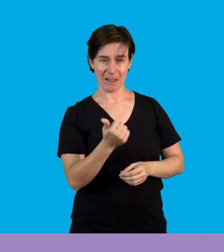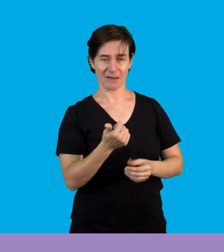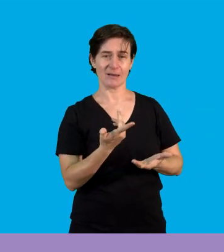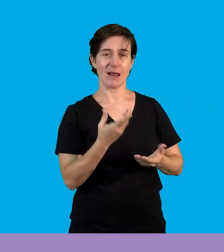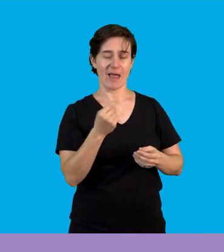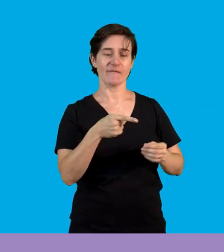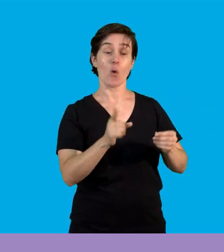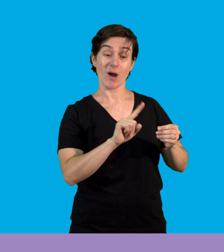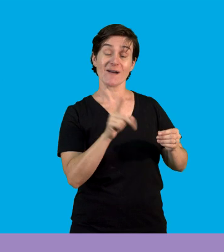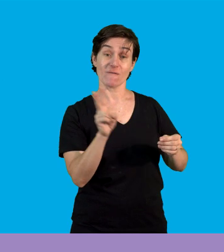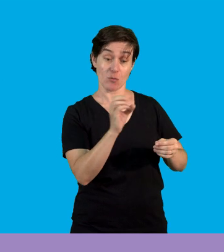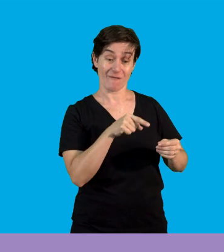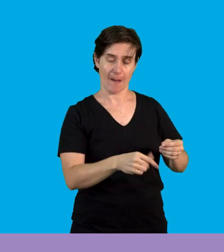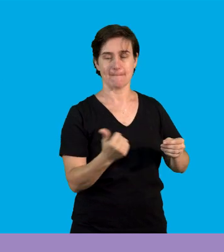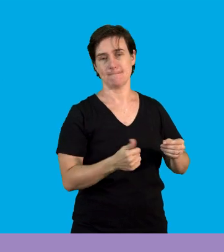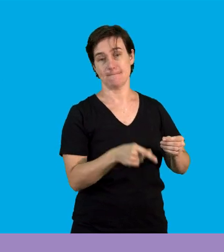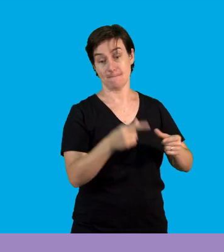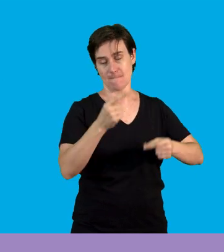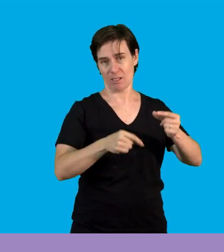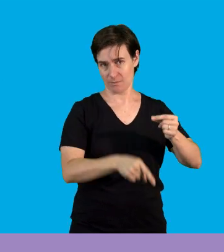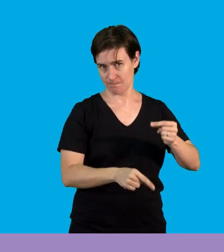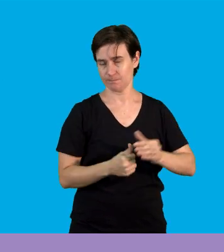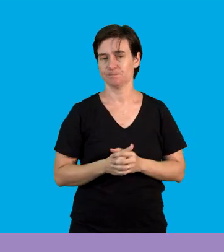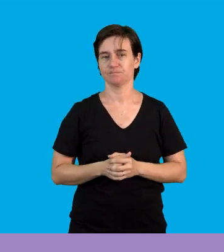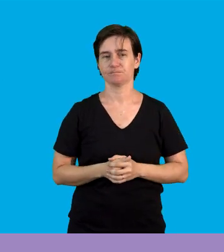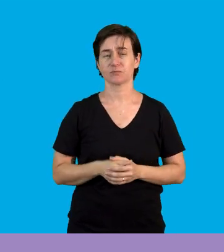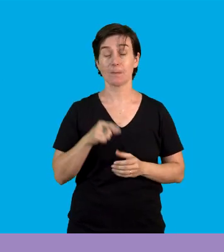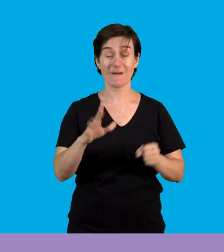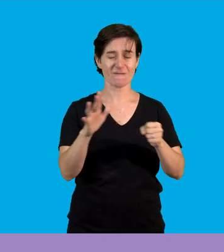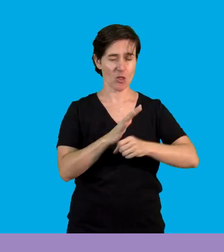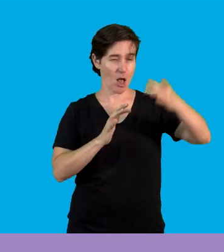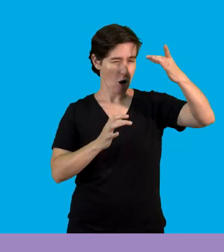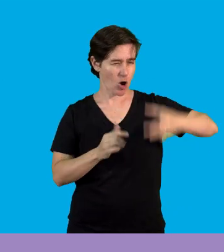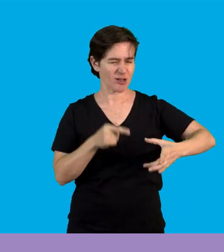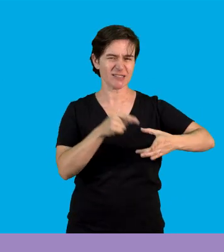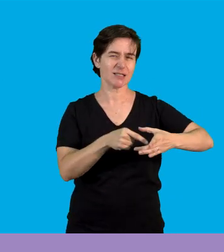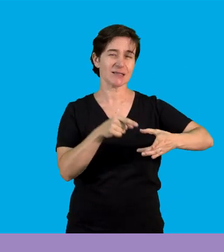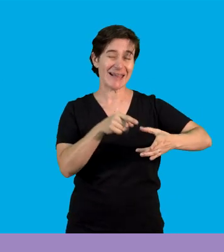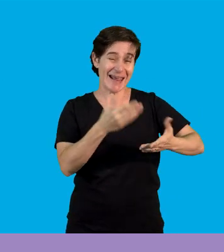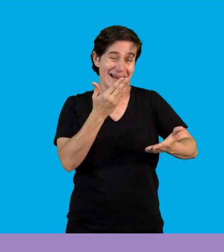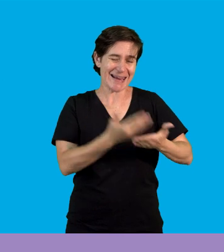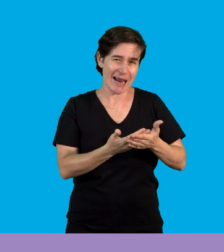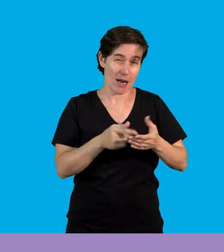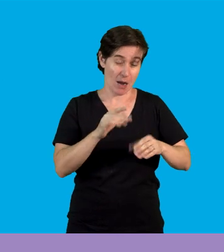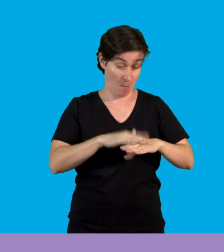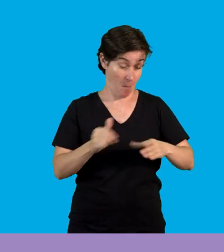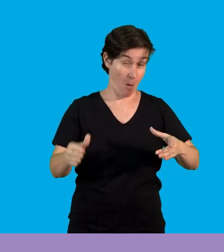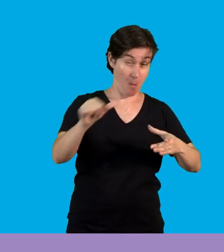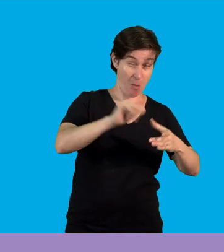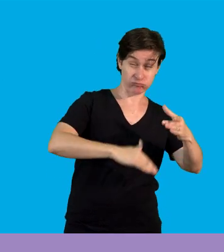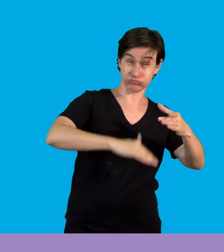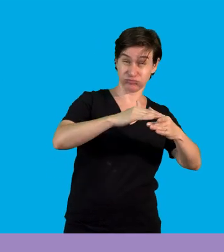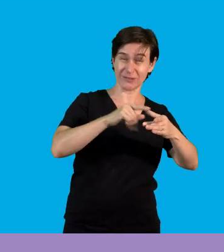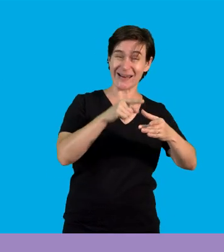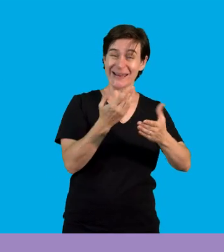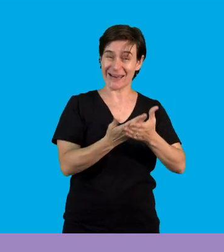certain volume there. So we are going to first calculate the capacity of the glass, which means the volume that the glass can take, or the